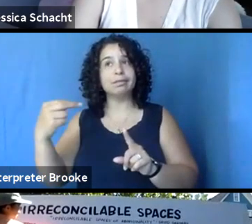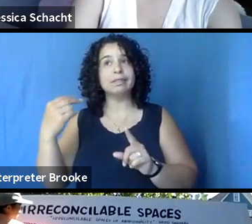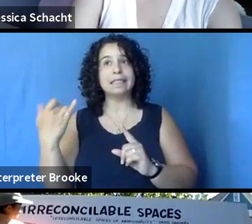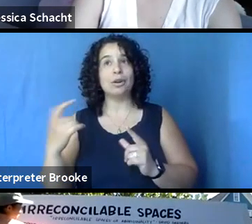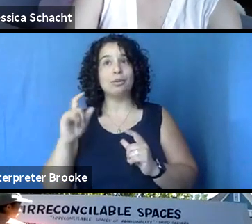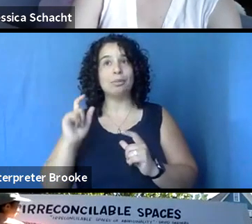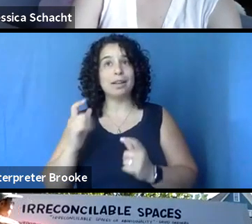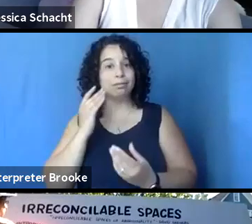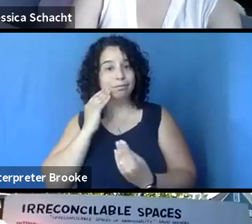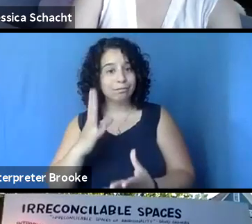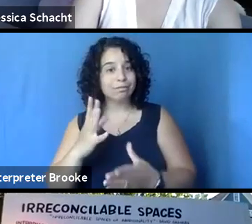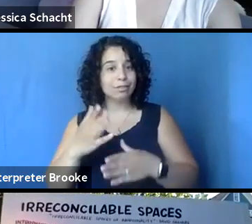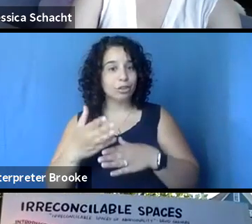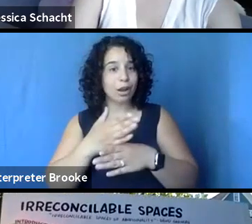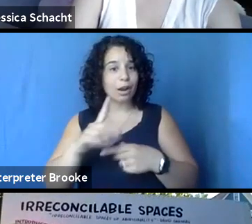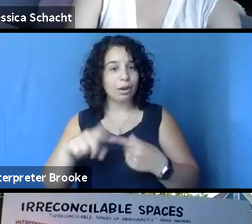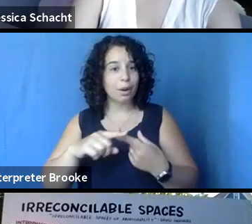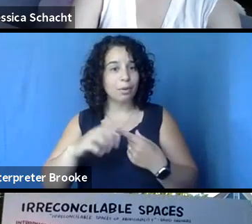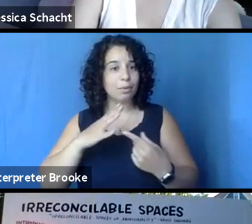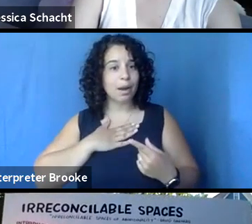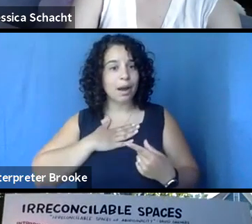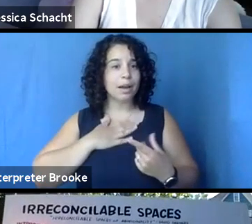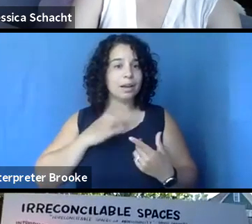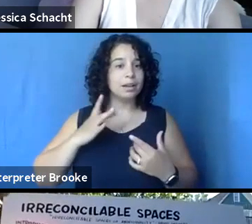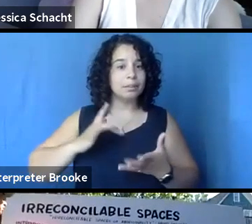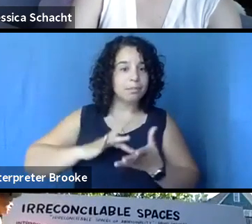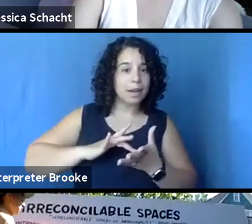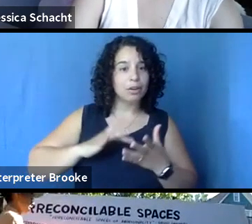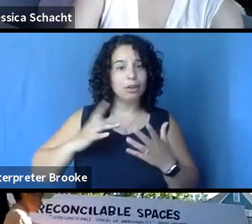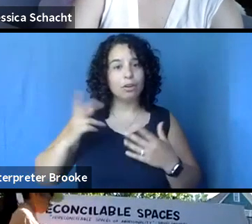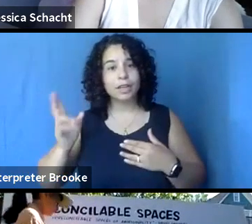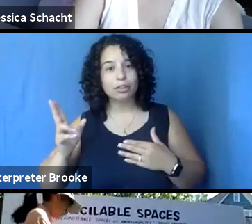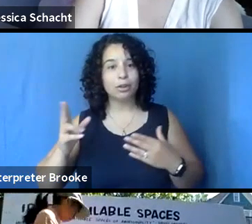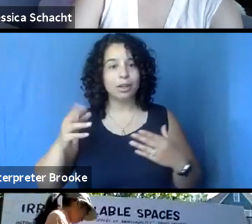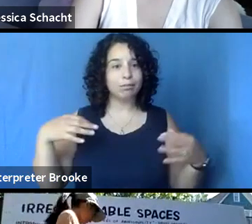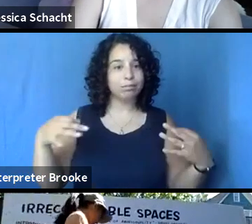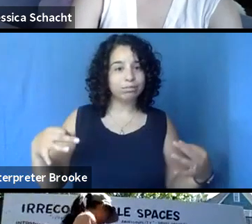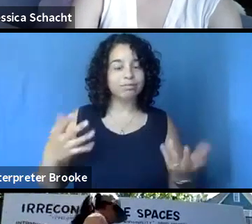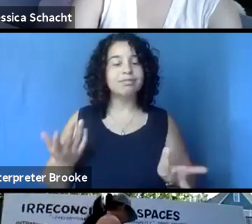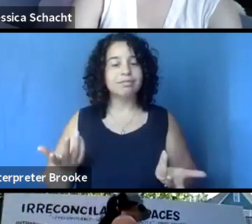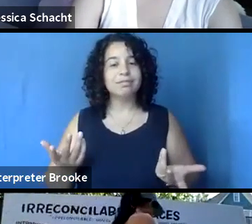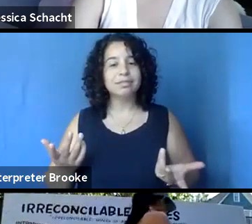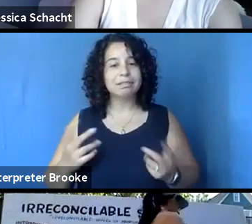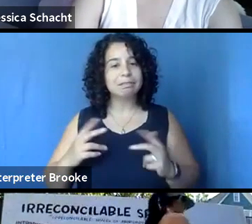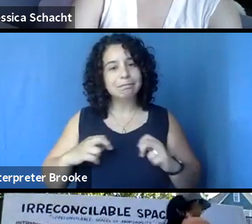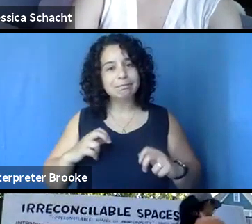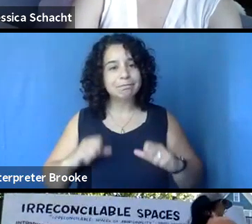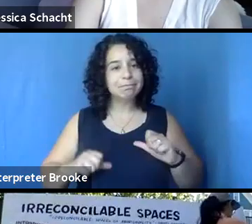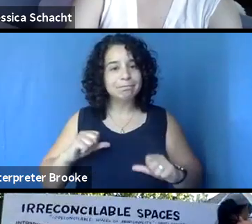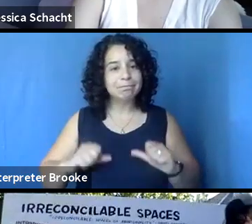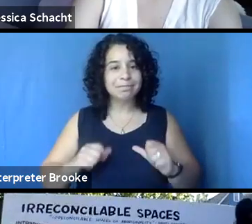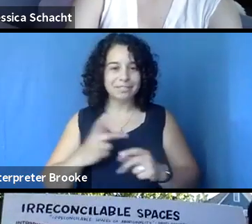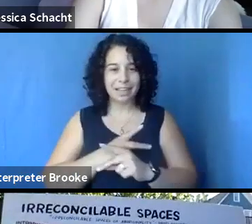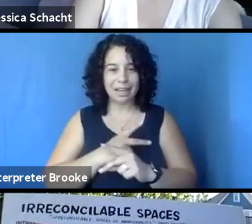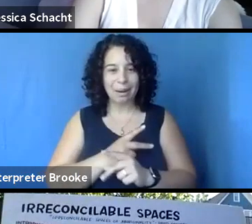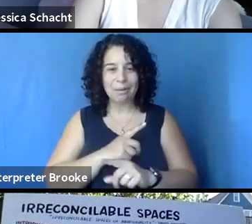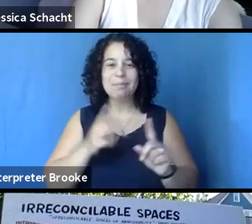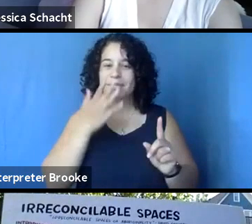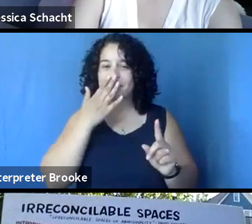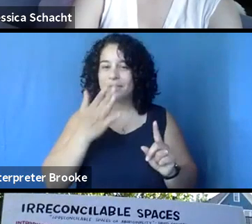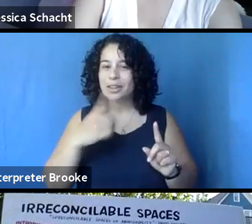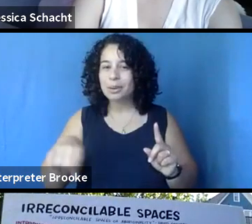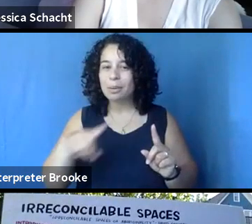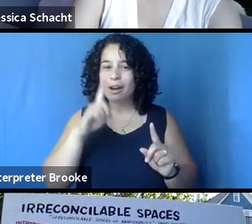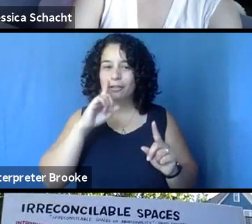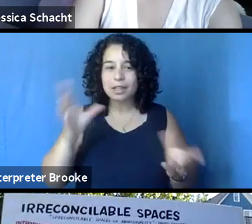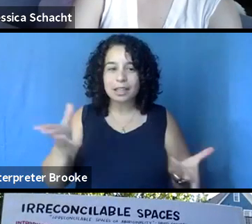condition with you today and how I'm feeling with you today too. So thanks for being here and making that